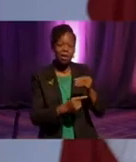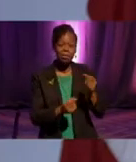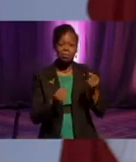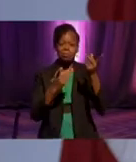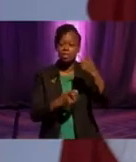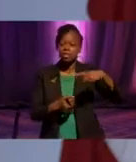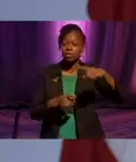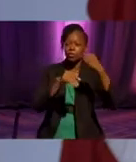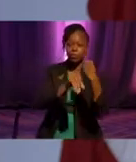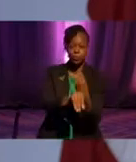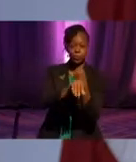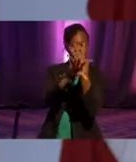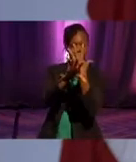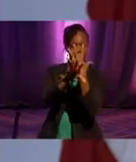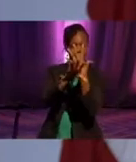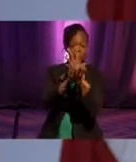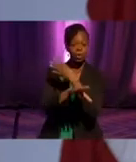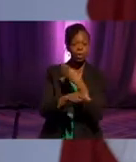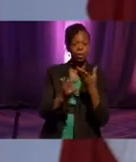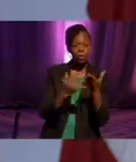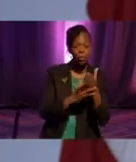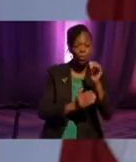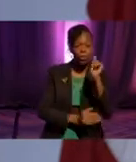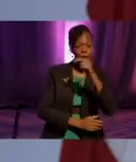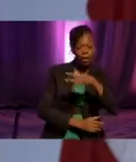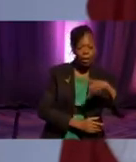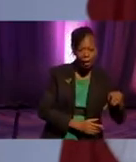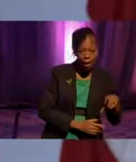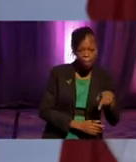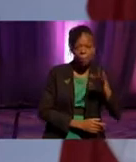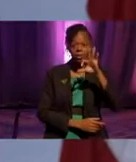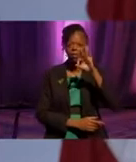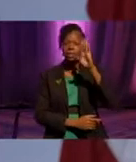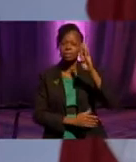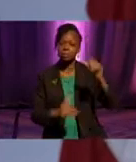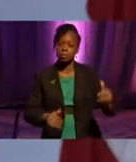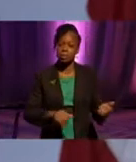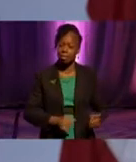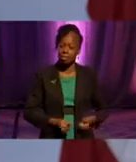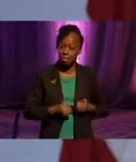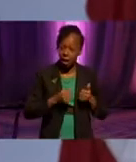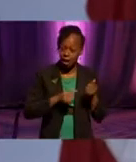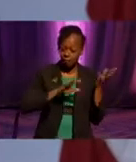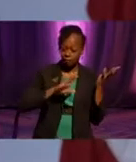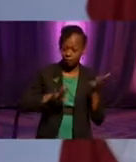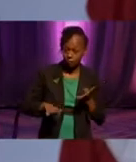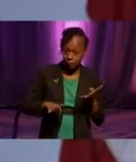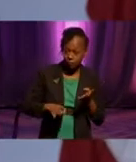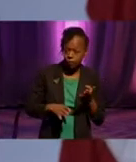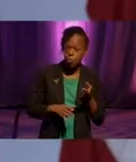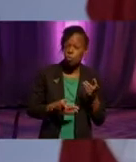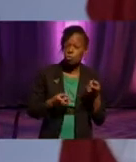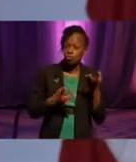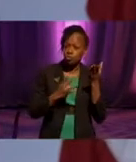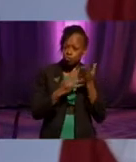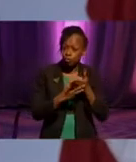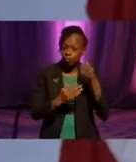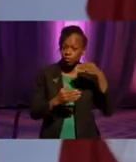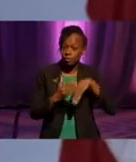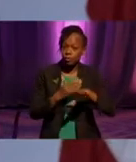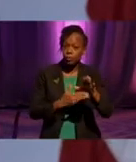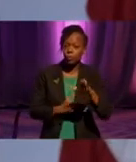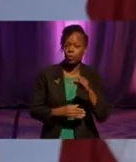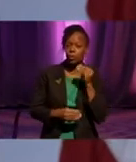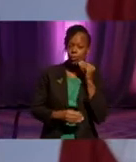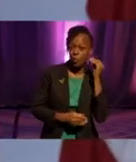us through the app or through Facebook Live or on television and streaming this right into their home. My name is Dr.